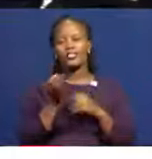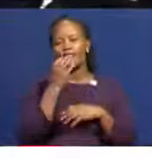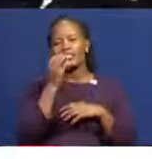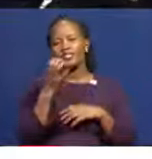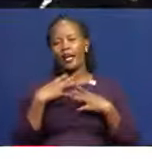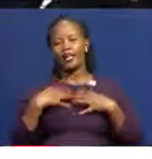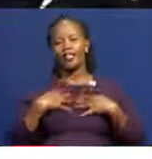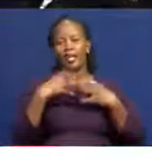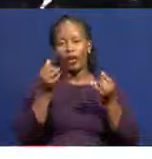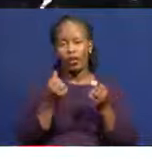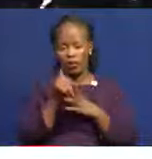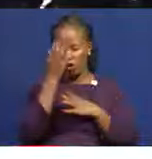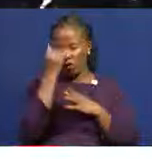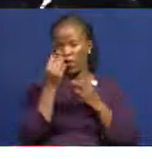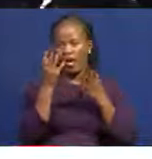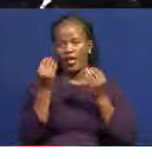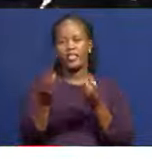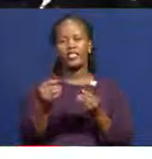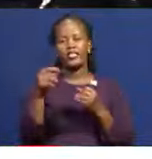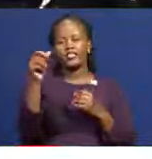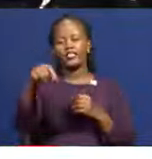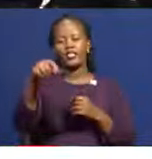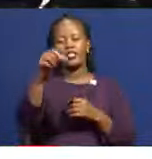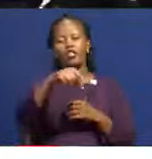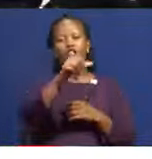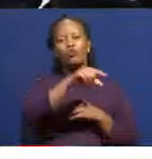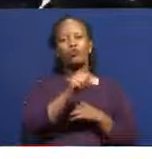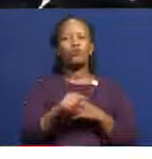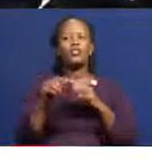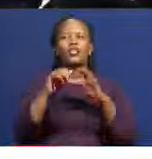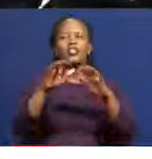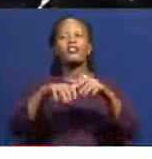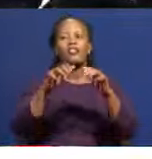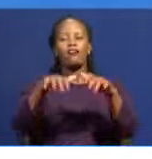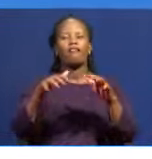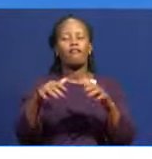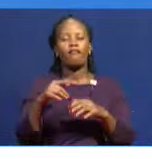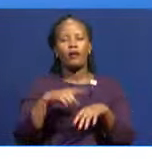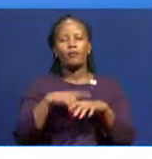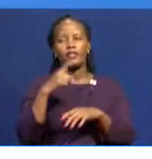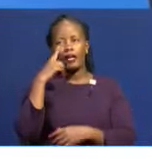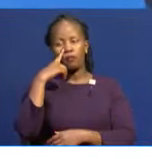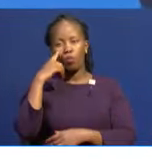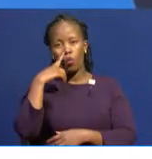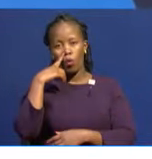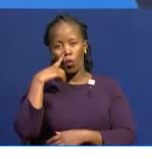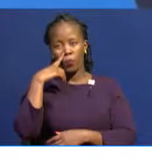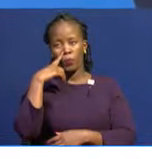rahisi kupanda kwa shamba yao nyumbani. Ni rahisi kuweka kwa shamba ndogo kitchen garden pale nyumbani.